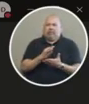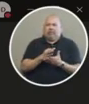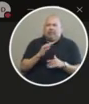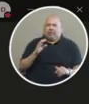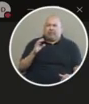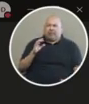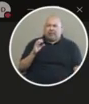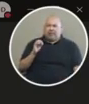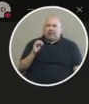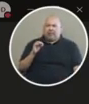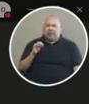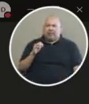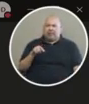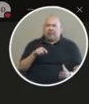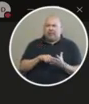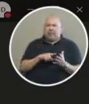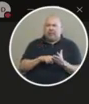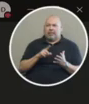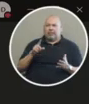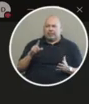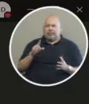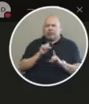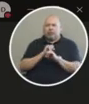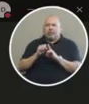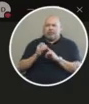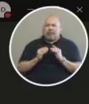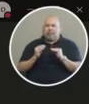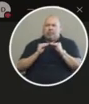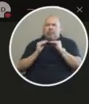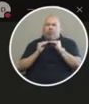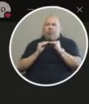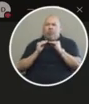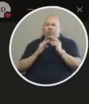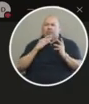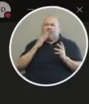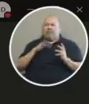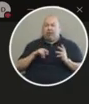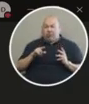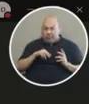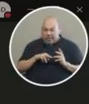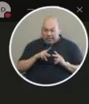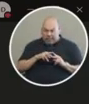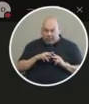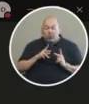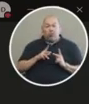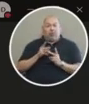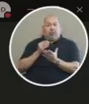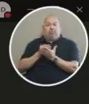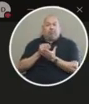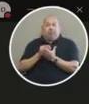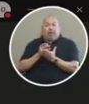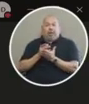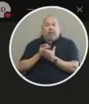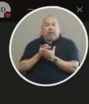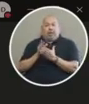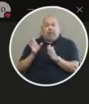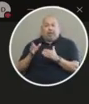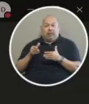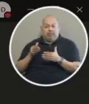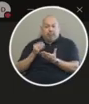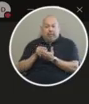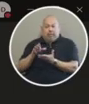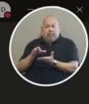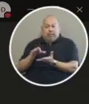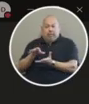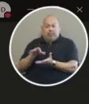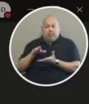since if this situation gets more severe, you're just saying that you are going to allocate it to the general fund and